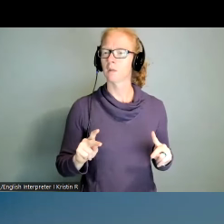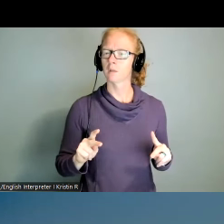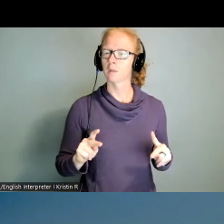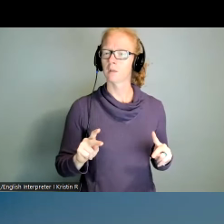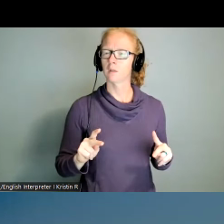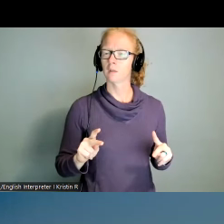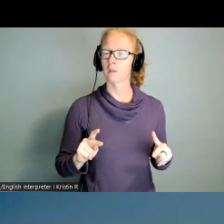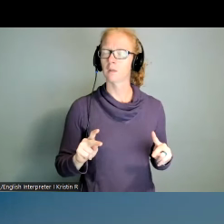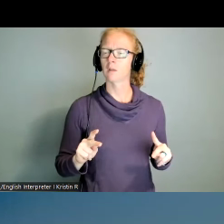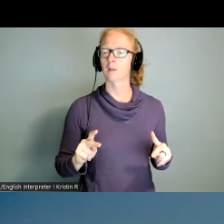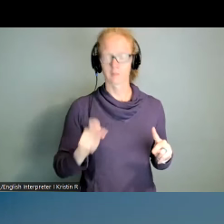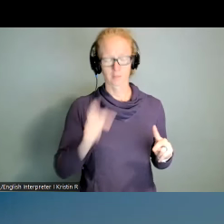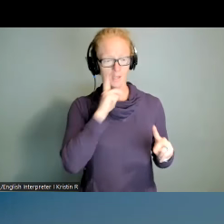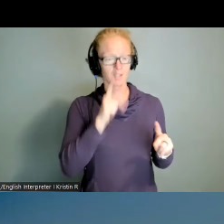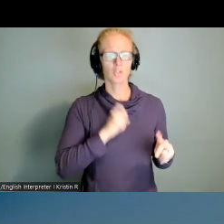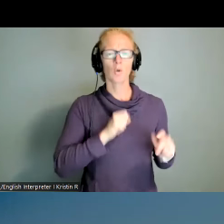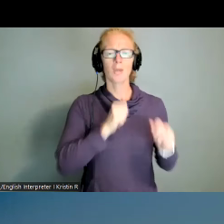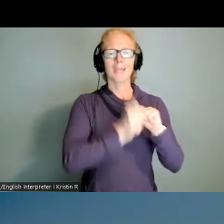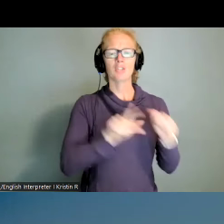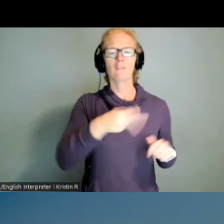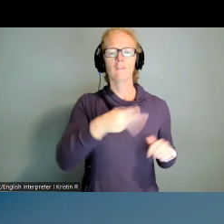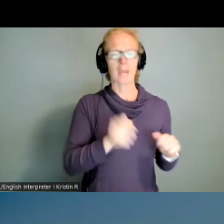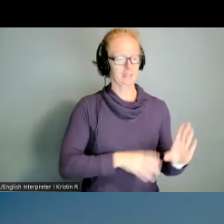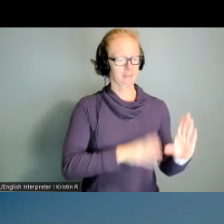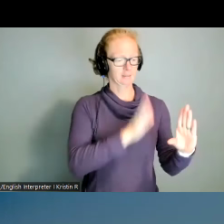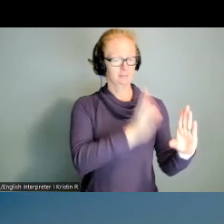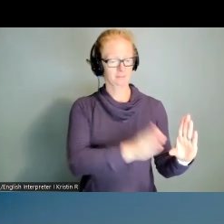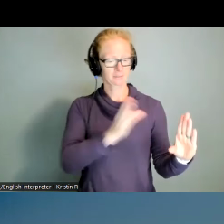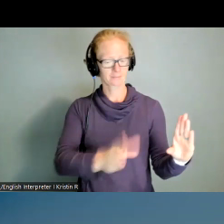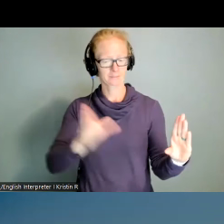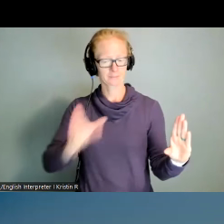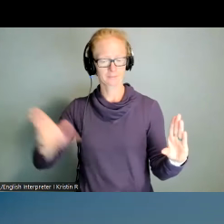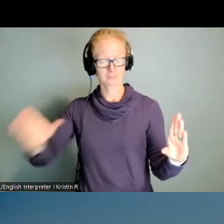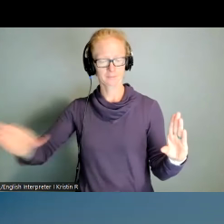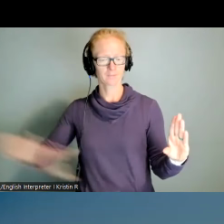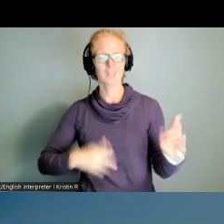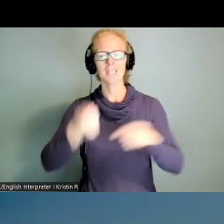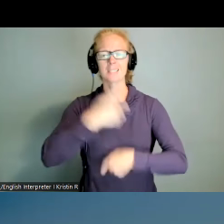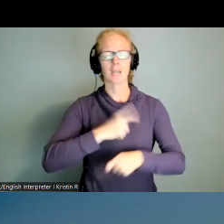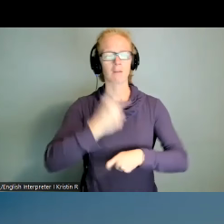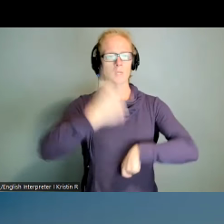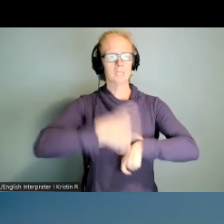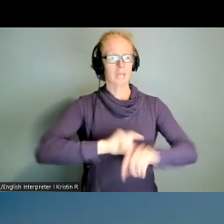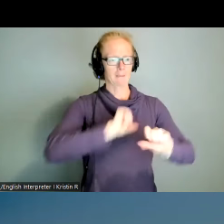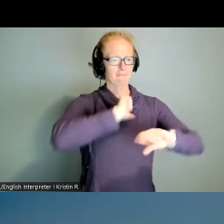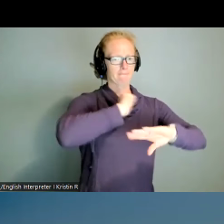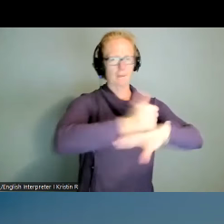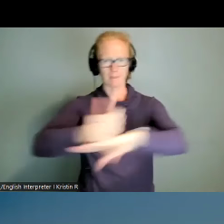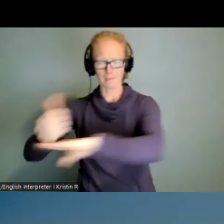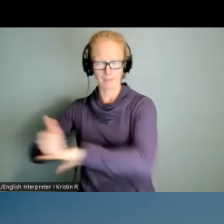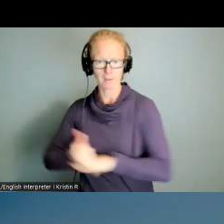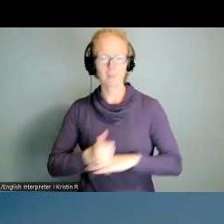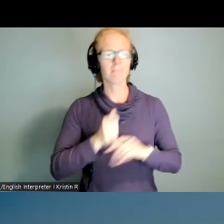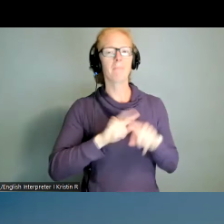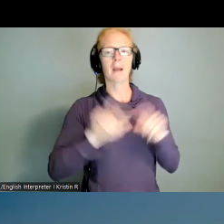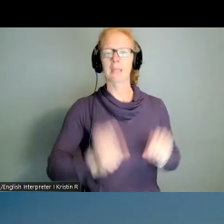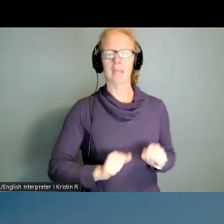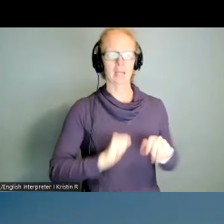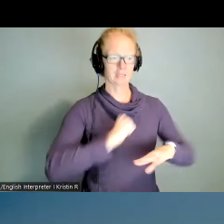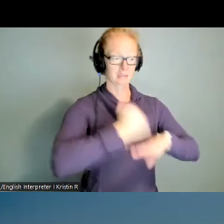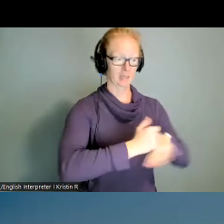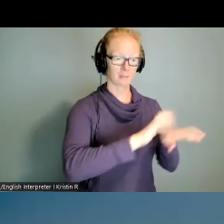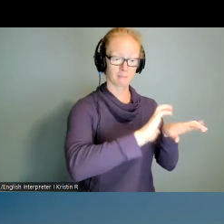phased redevelopment approach. The development doesn't happen to happen all at one go, but can be staggered or phased over multiple